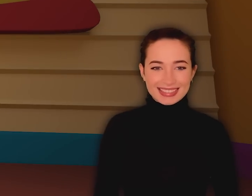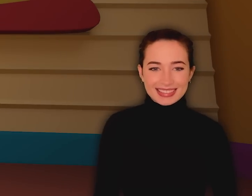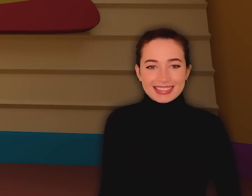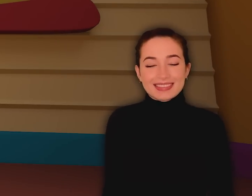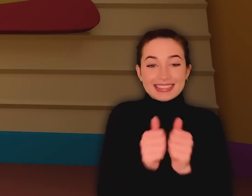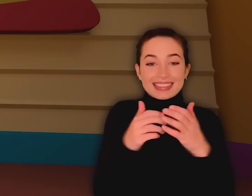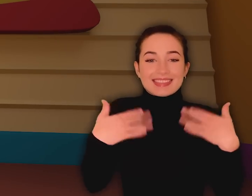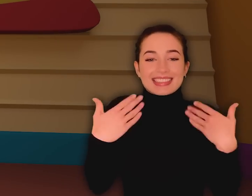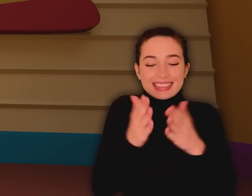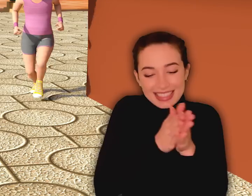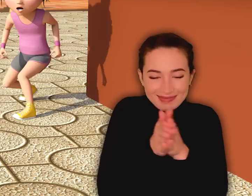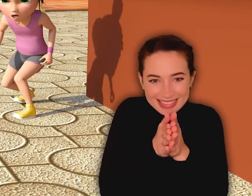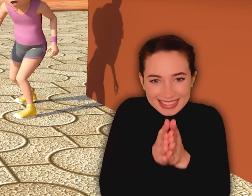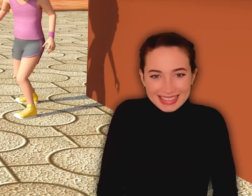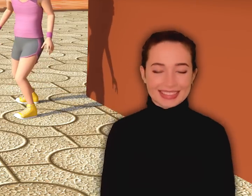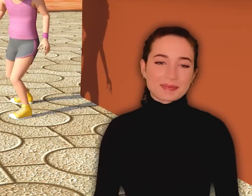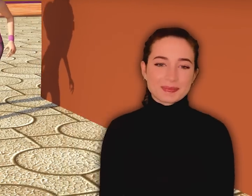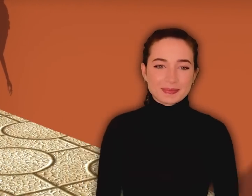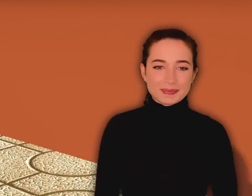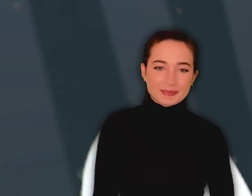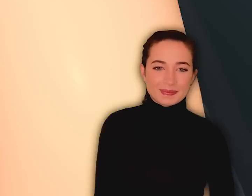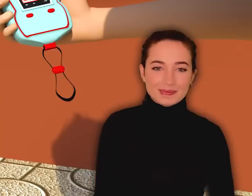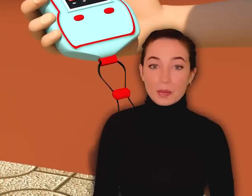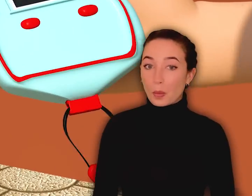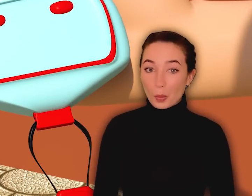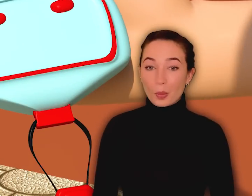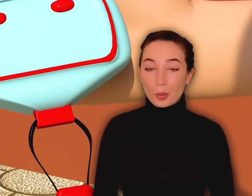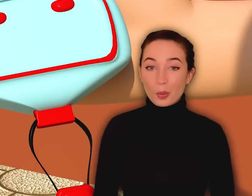and reach the clouds with happiness and wild